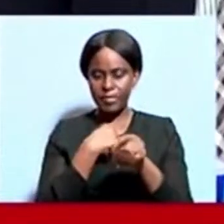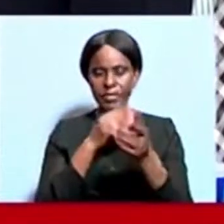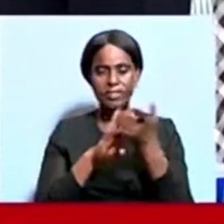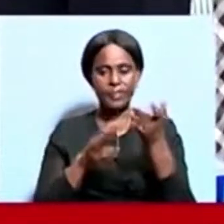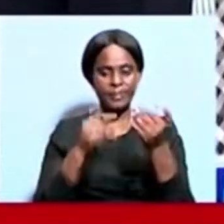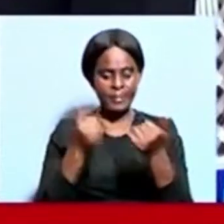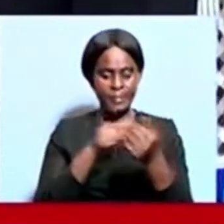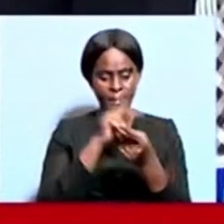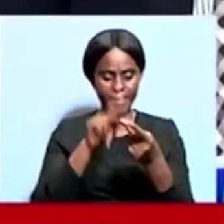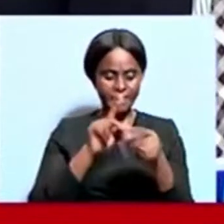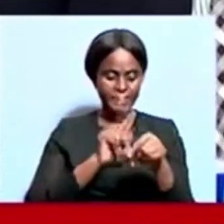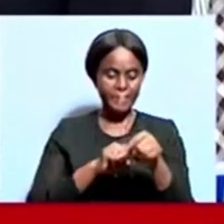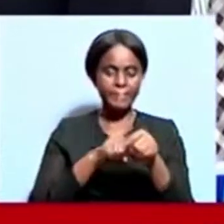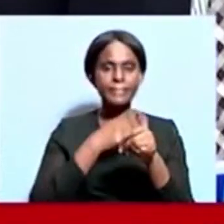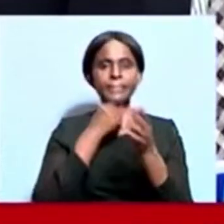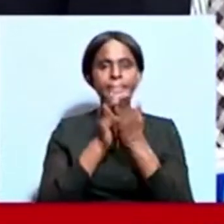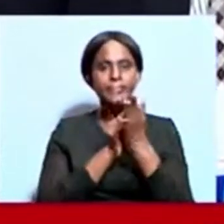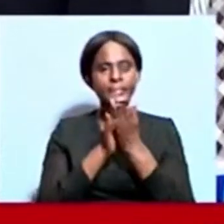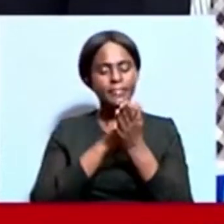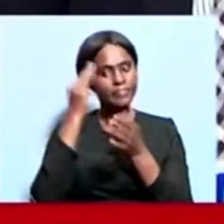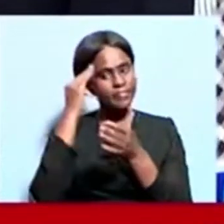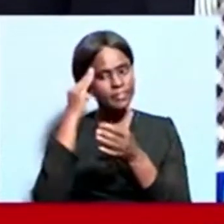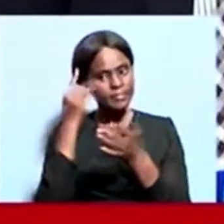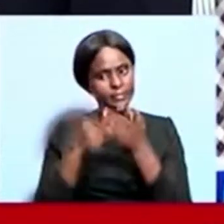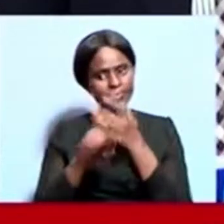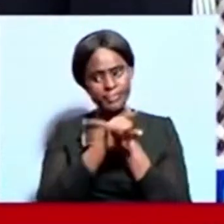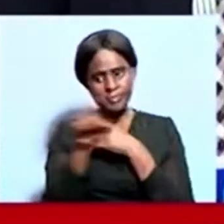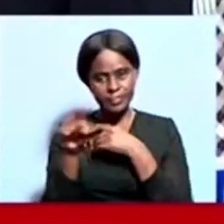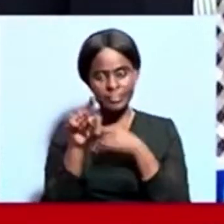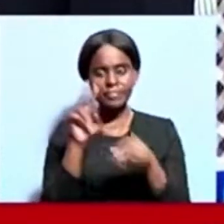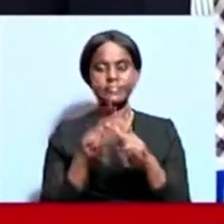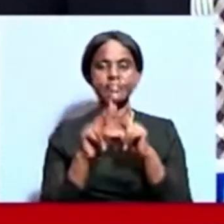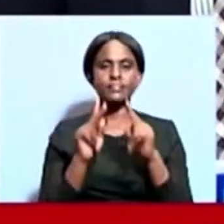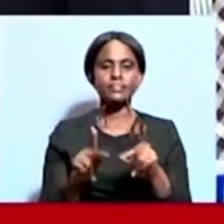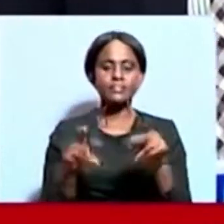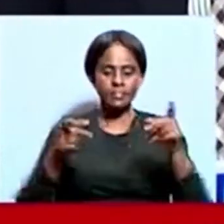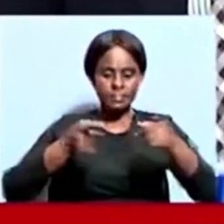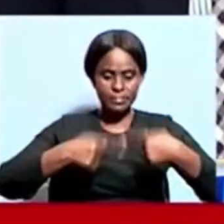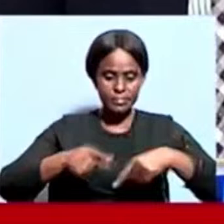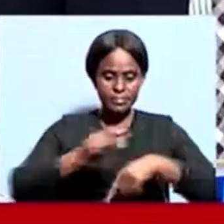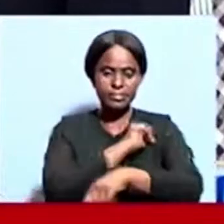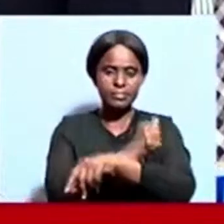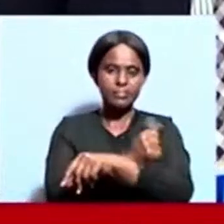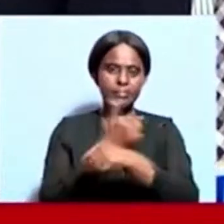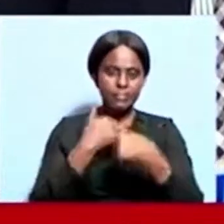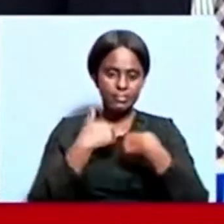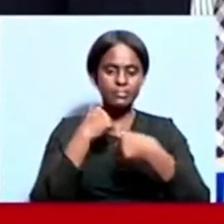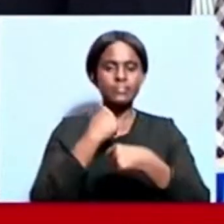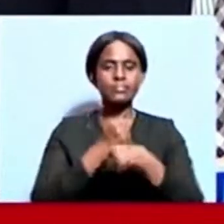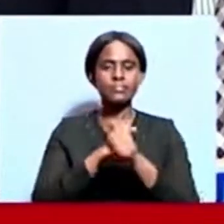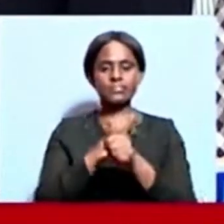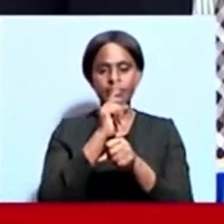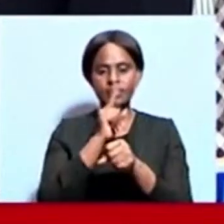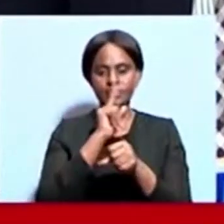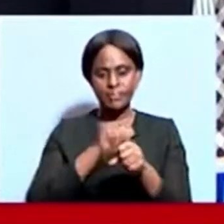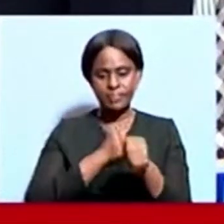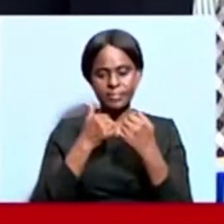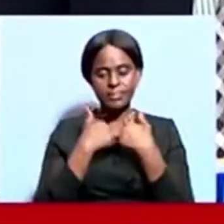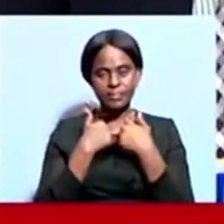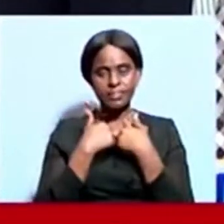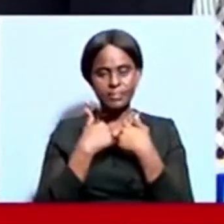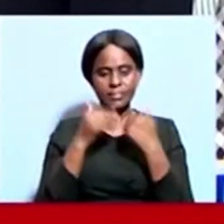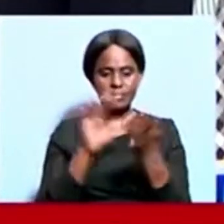this point you would be interested in knowing what those mechanisms are, Chair. The local authority has ensured that we have